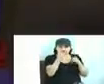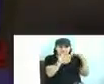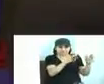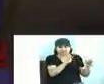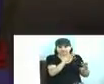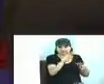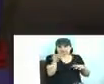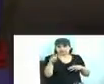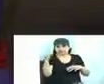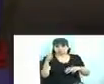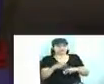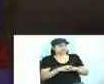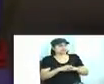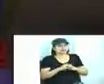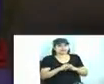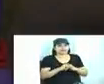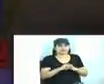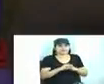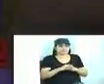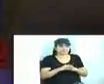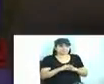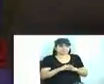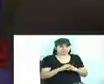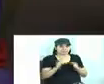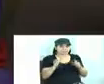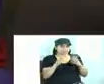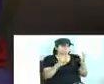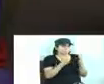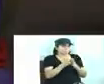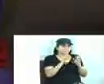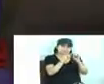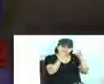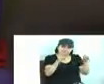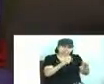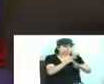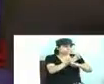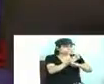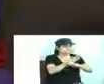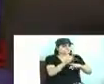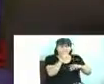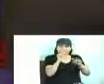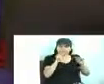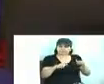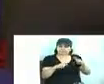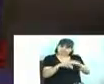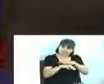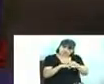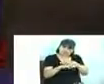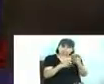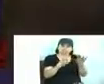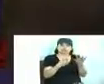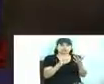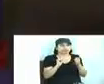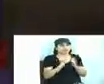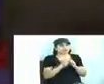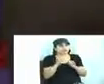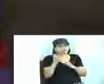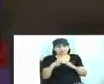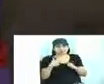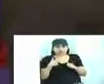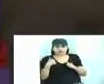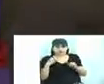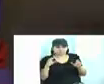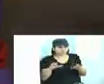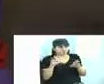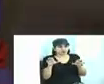worrying about access to healthcare and all of the systems that prevent who can actually get access to what. It's about how should I act and who's going to worry